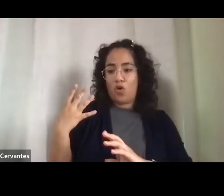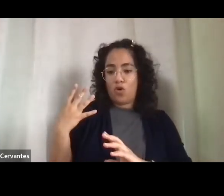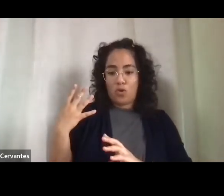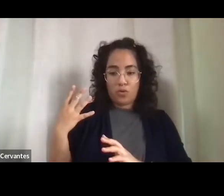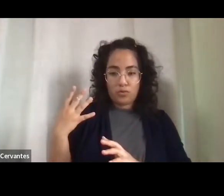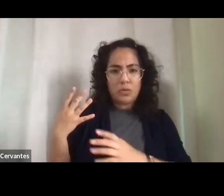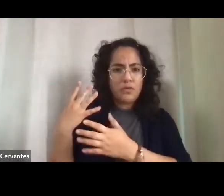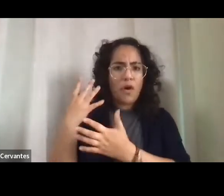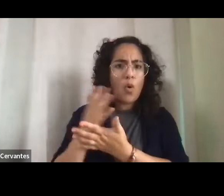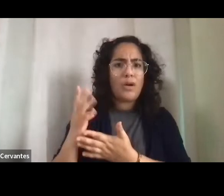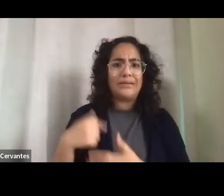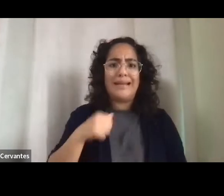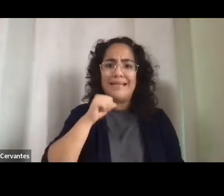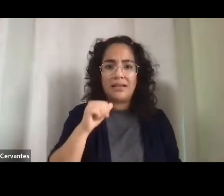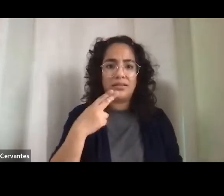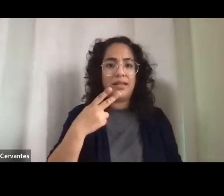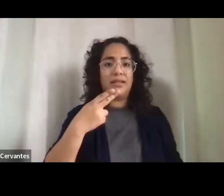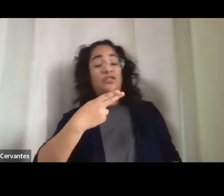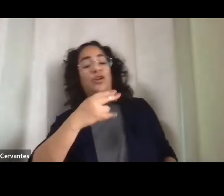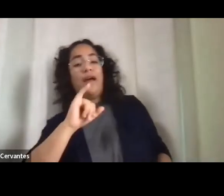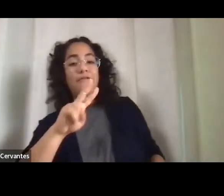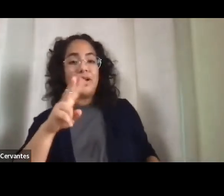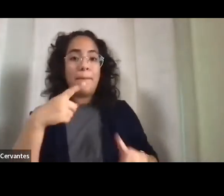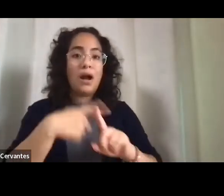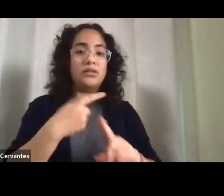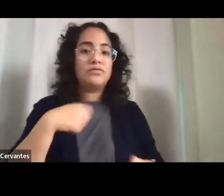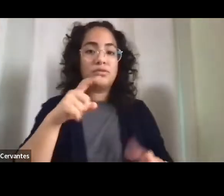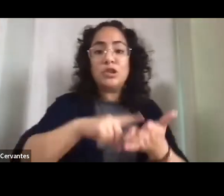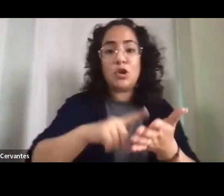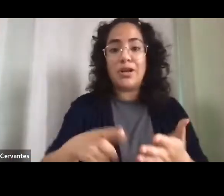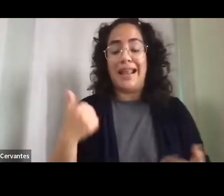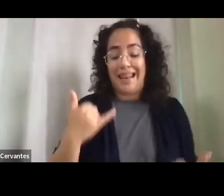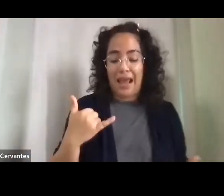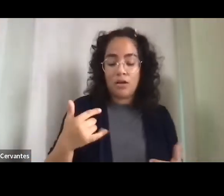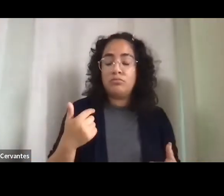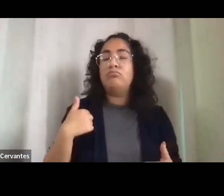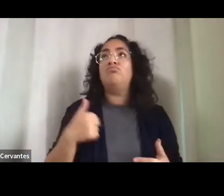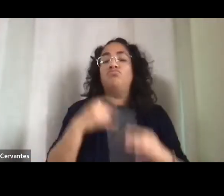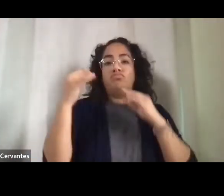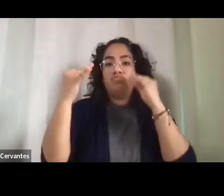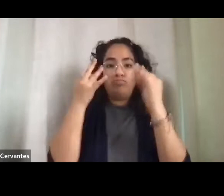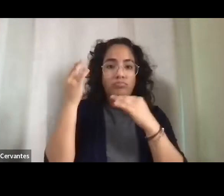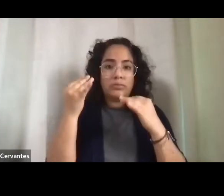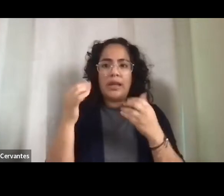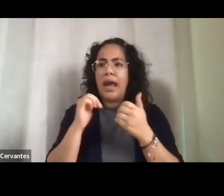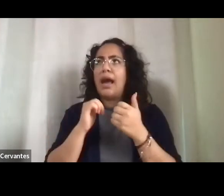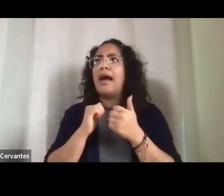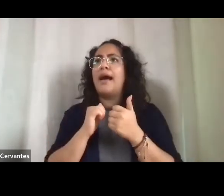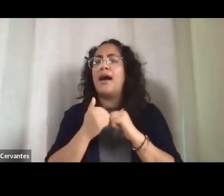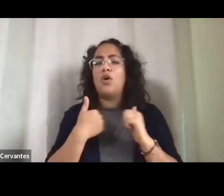And that really got me thinking about how do we care for each other at